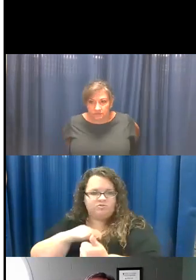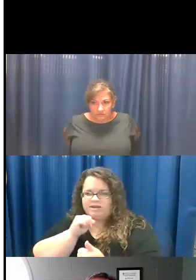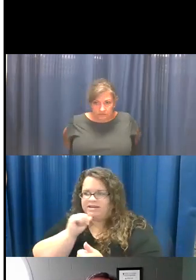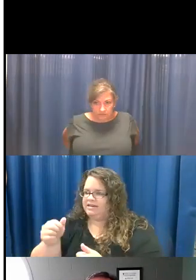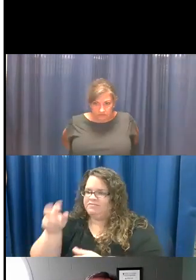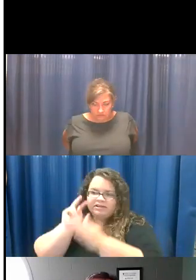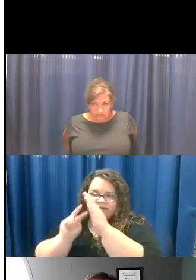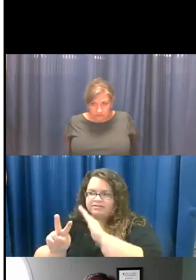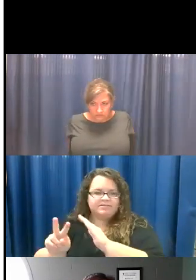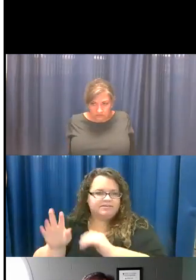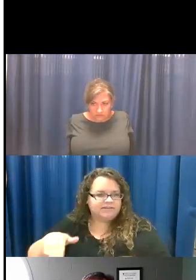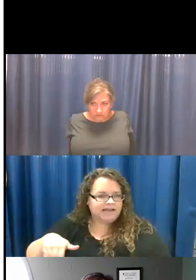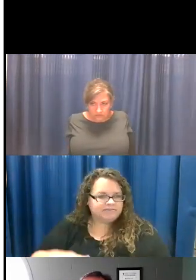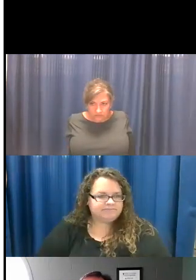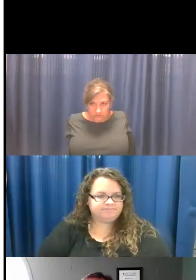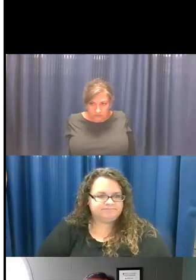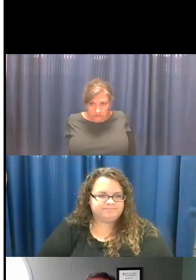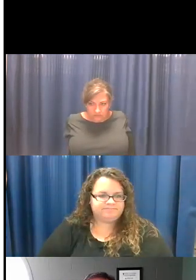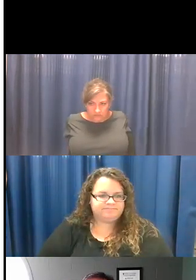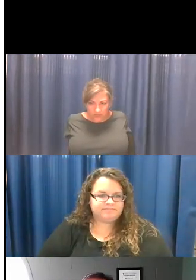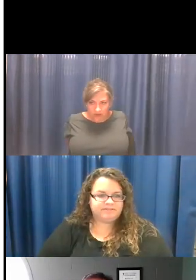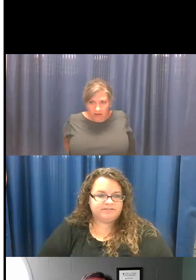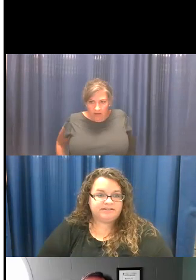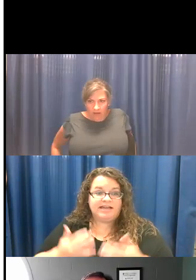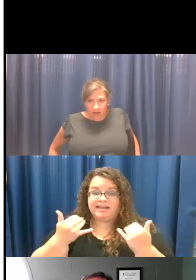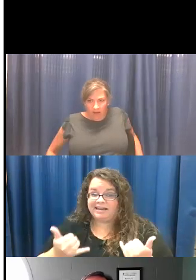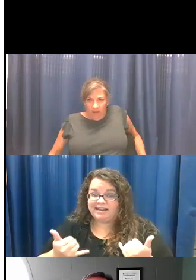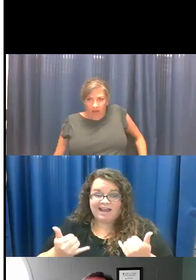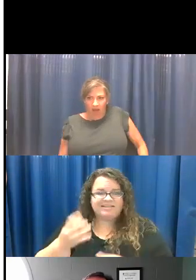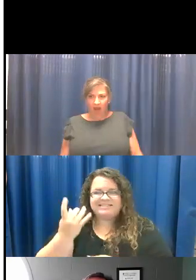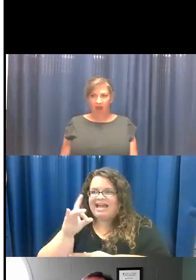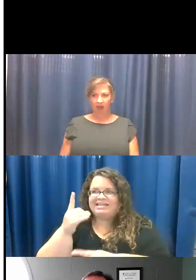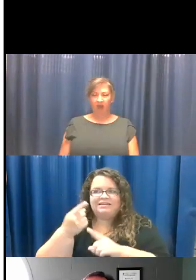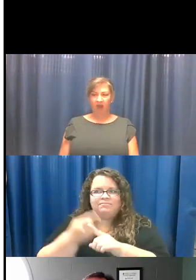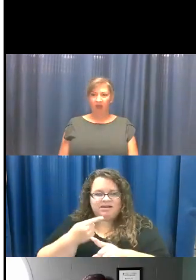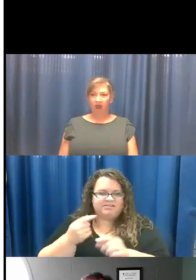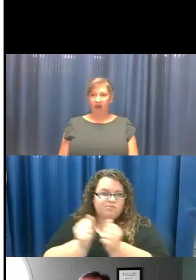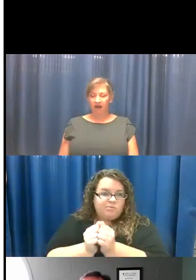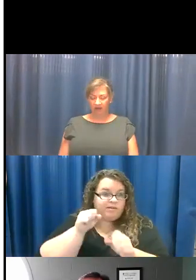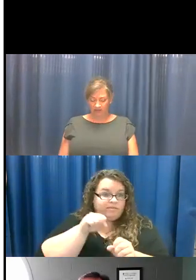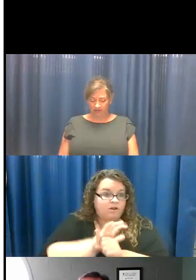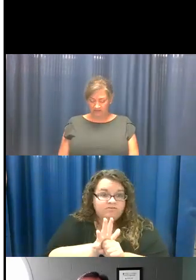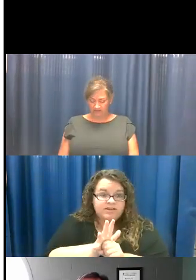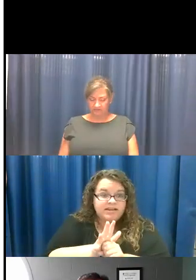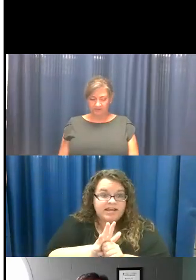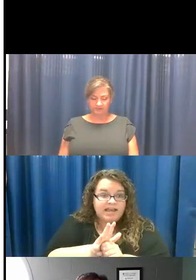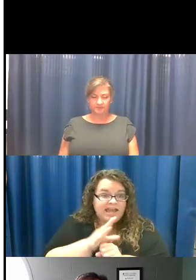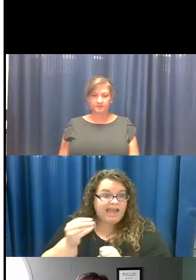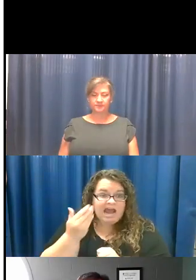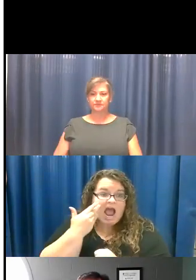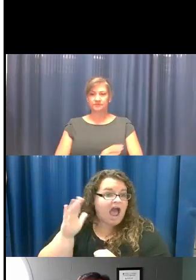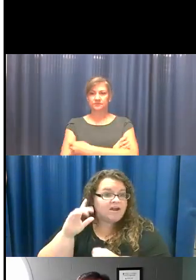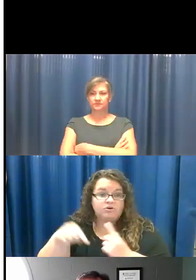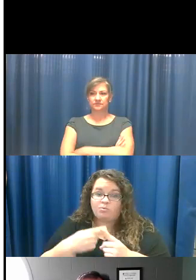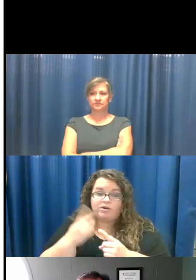yet. But we're 18 months into COVID, and I don't know when this will end. I